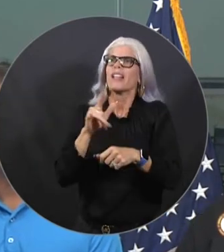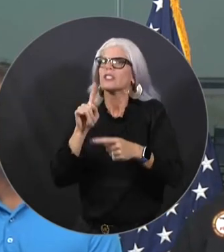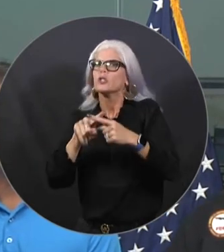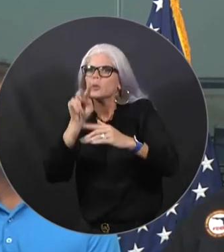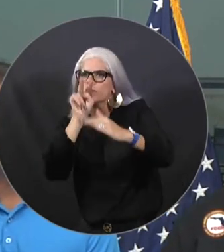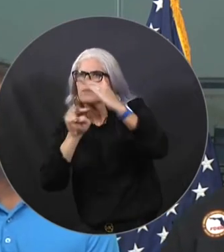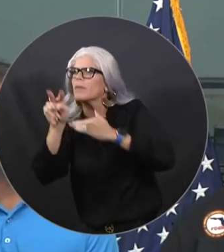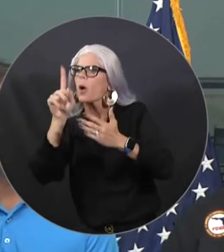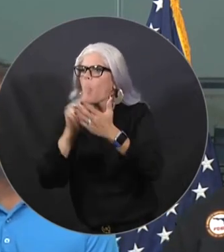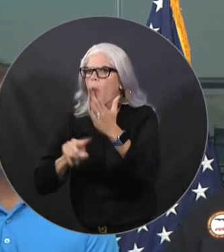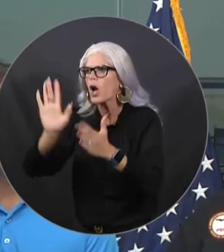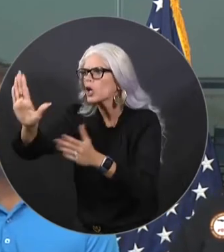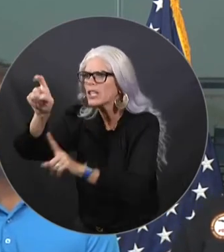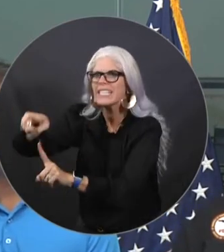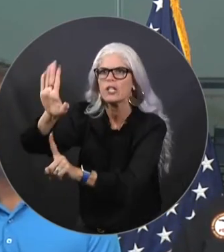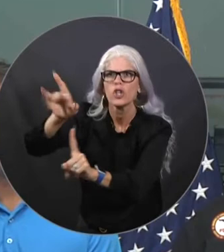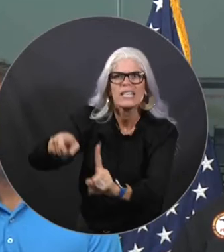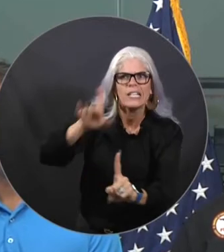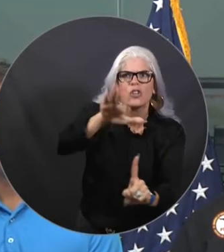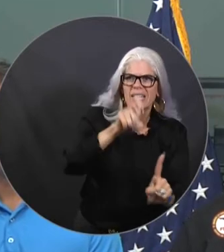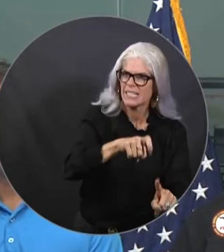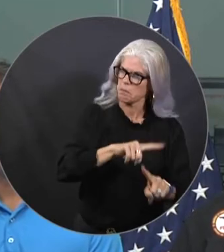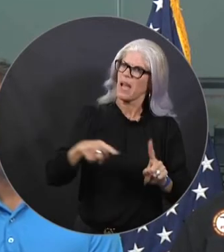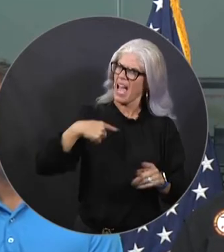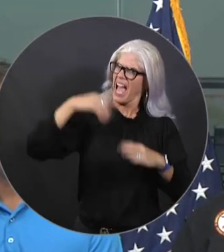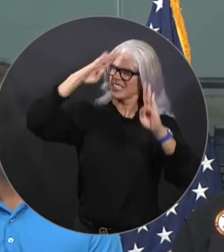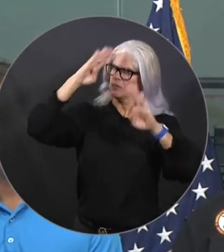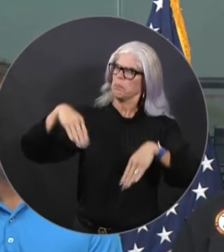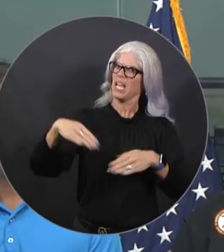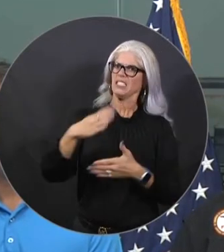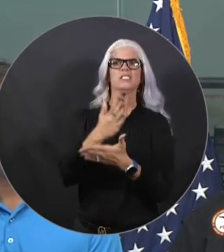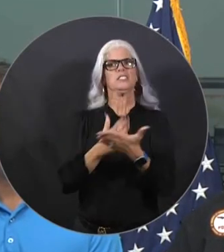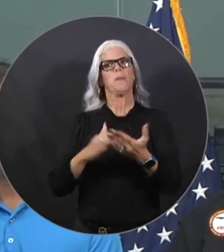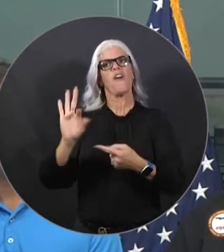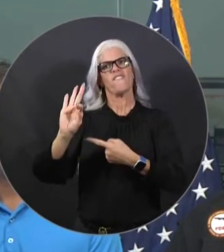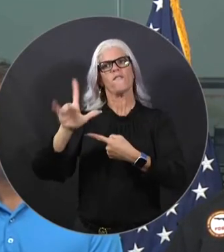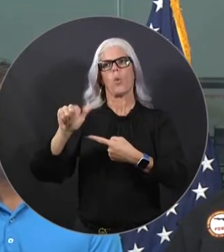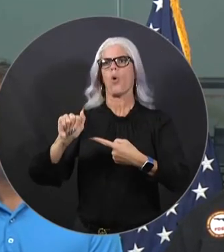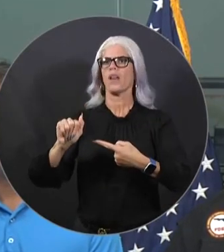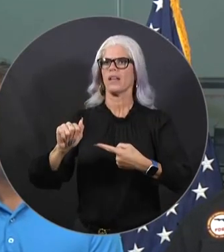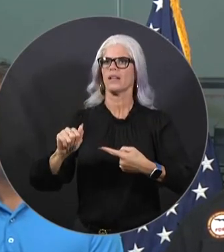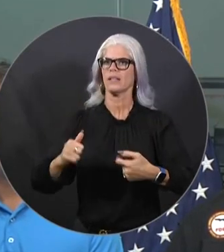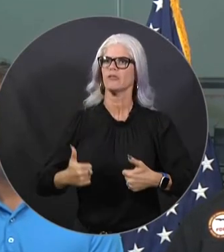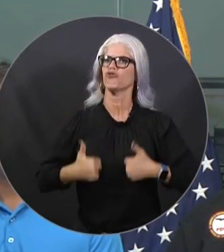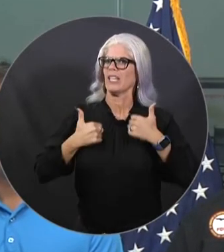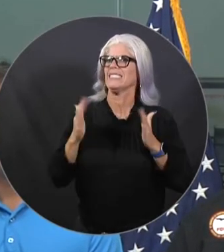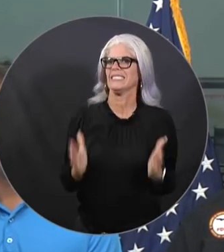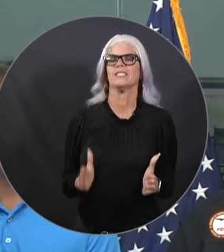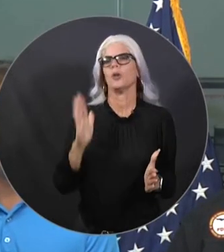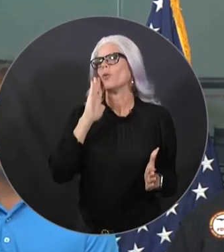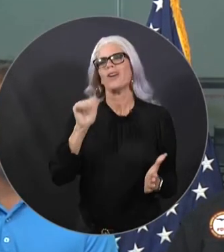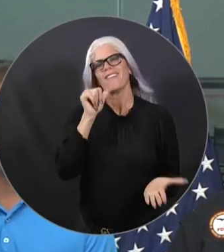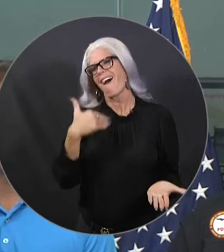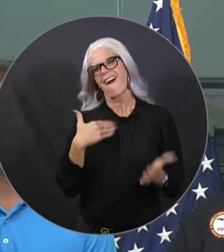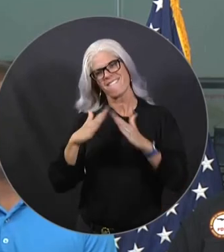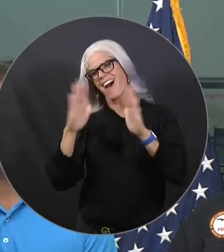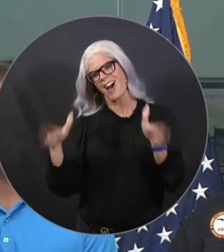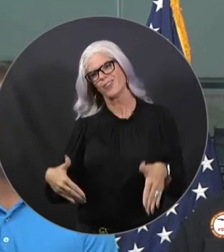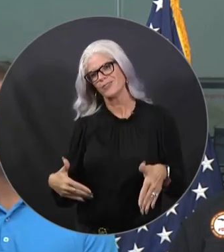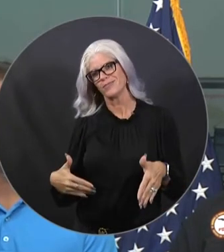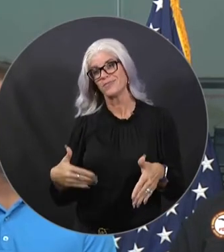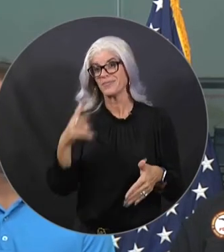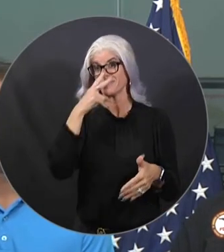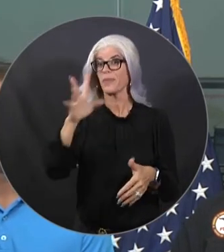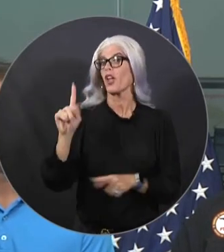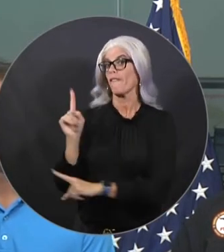going to be, but we obviously anticipate some Floridians may end up being displaced from their homes, and the First Lady is spearheading efforts with